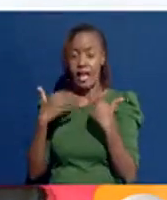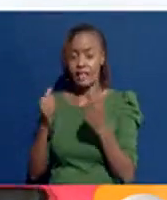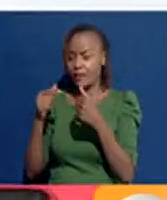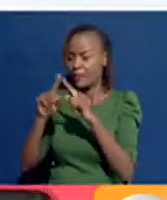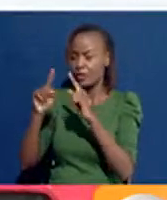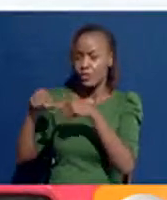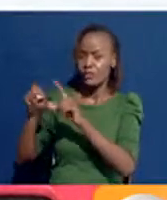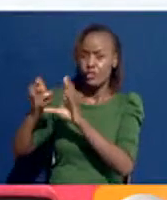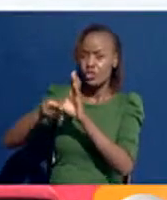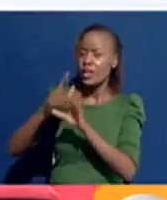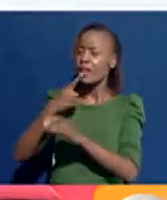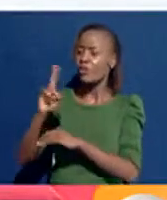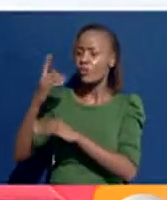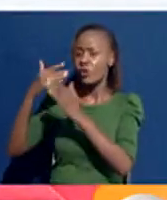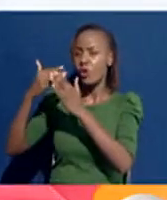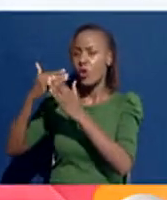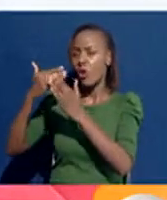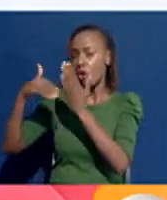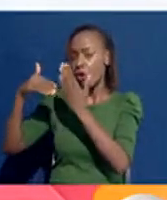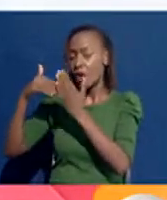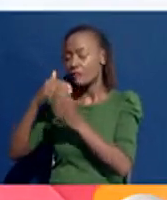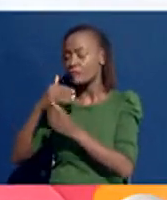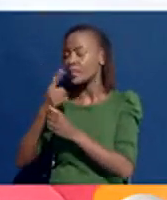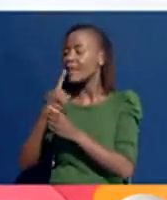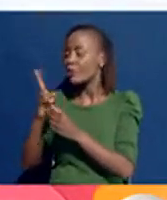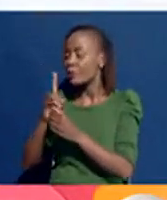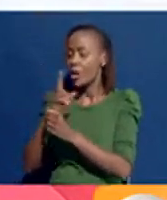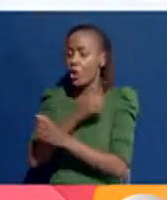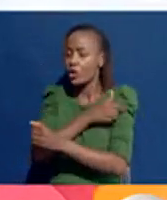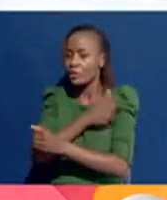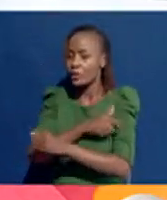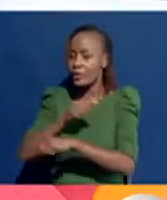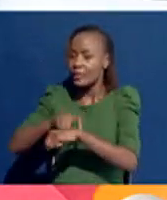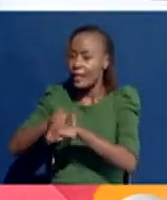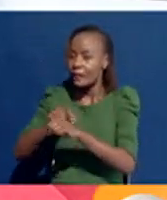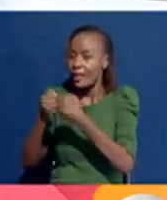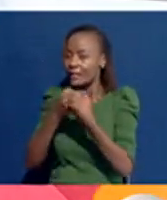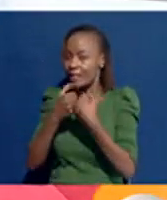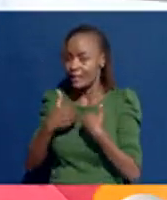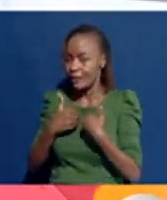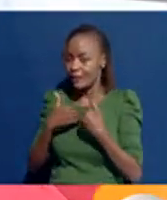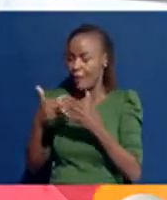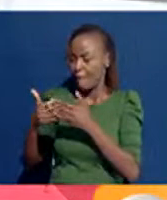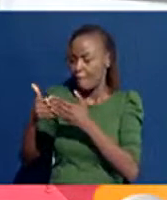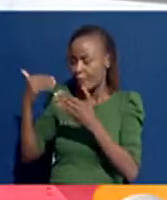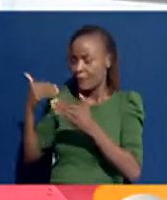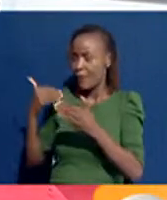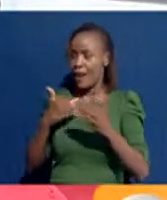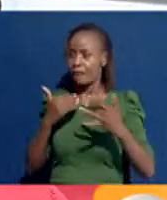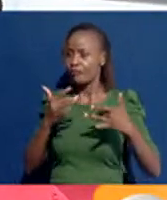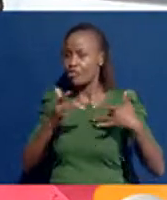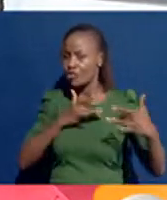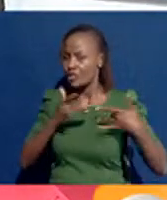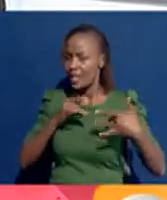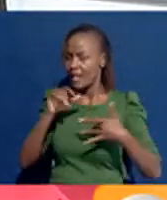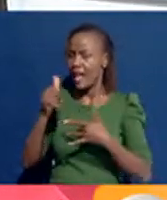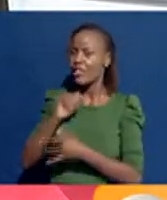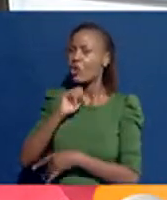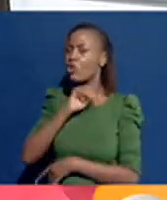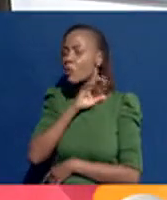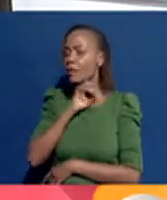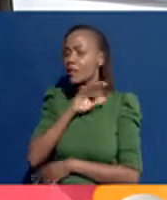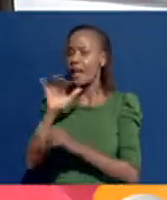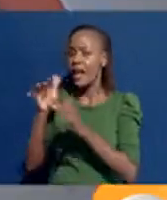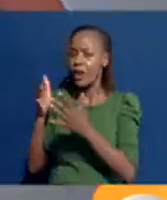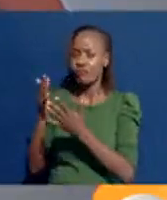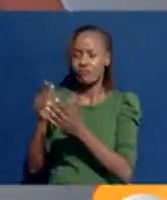time, you know, in its history. There had been some concerns and perhaps complaints from members of the public about the